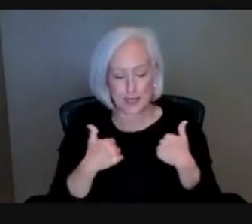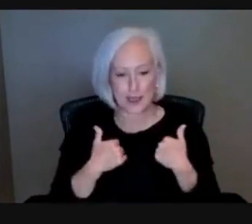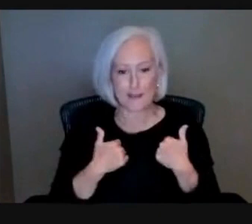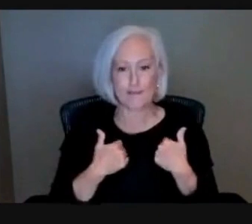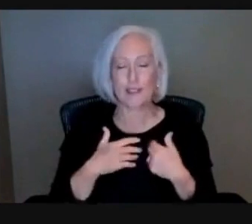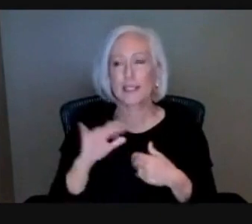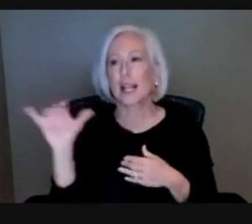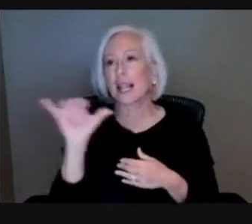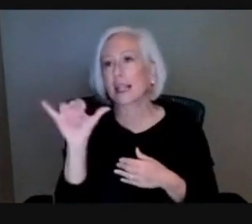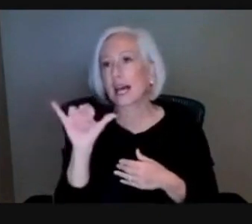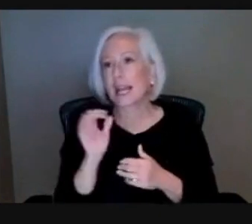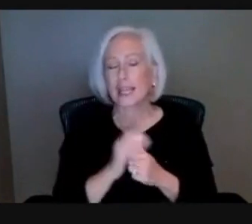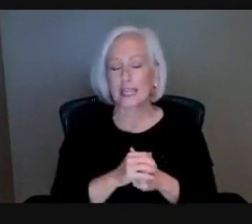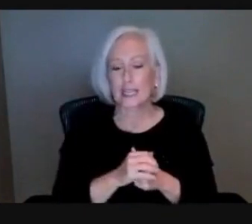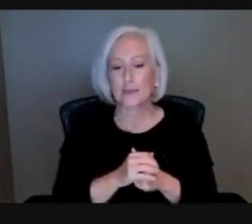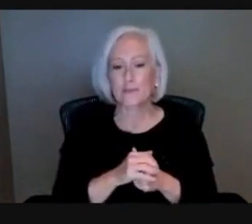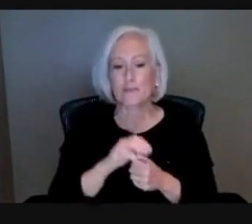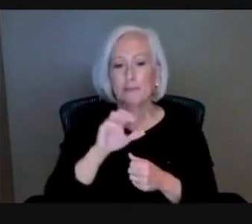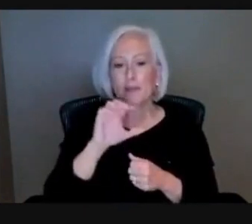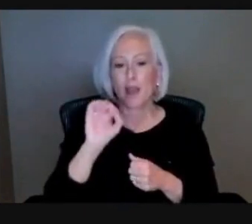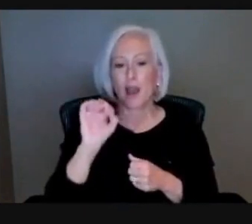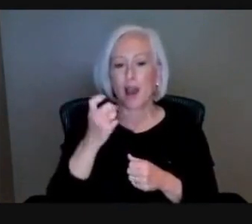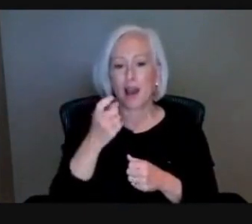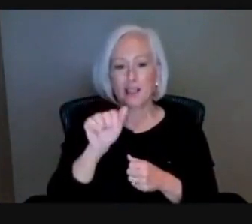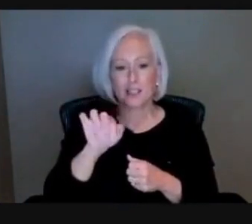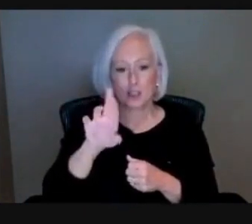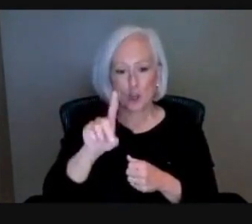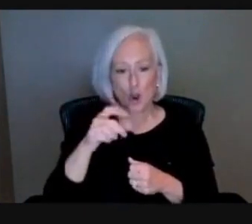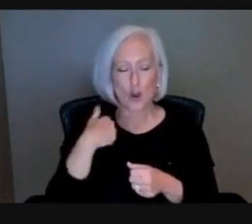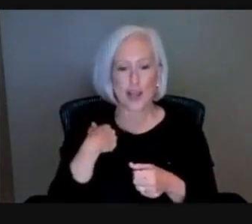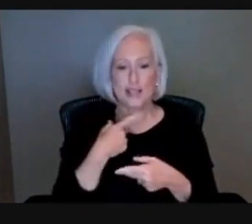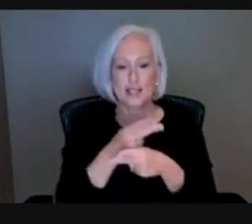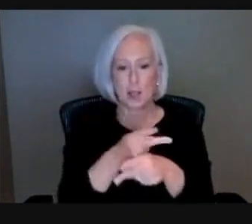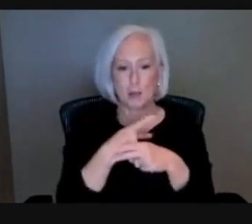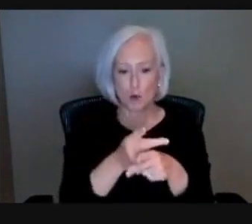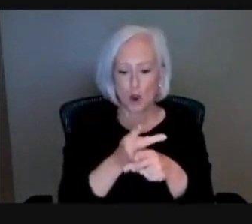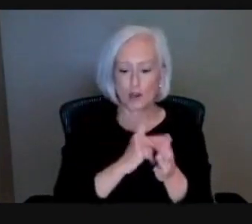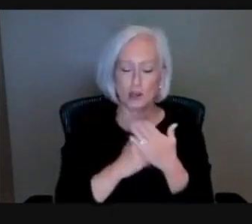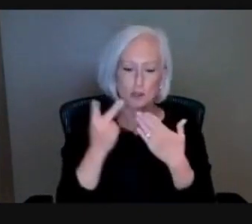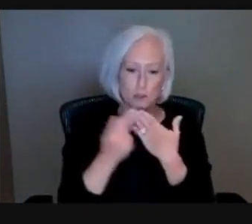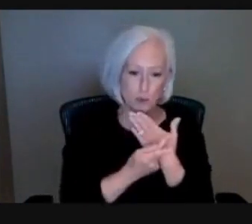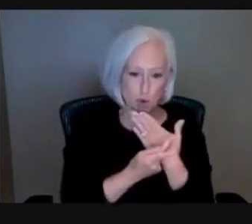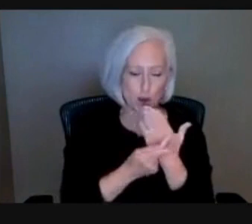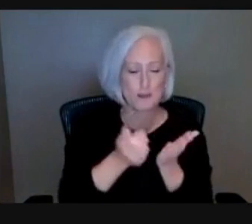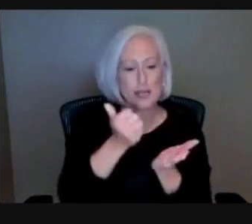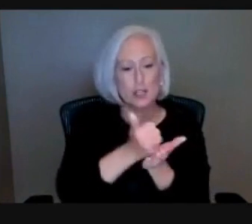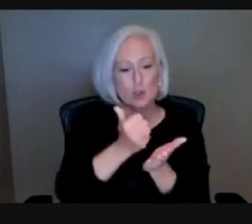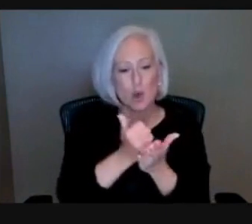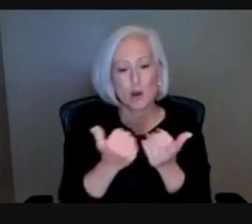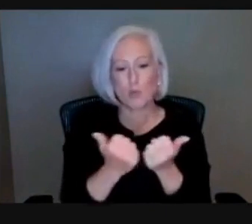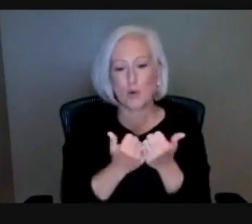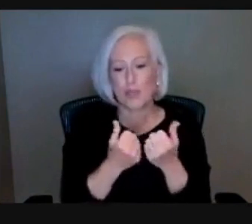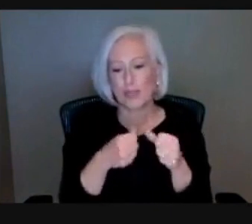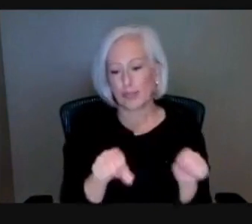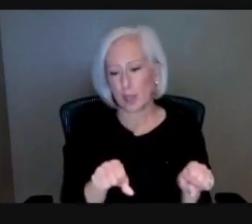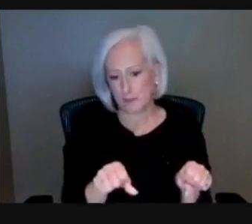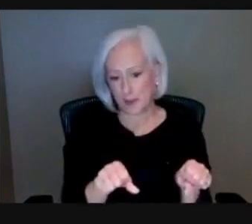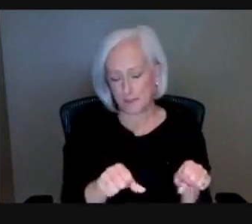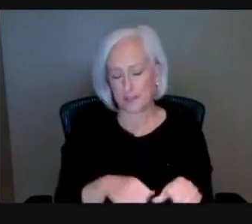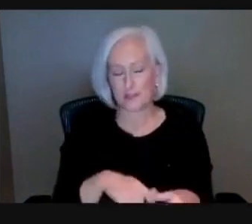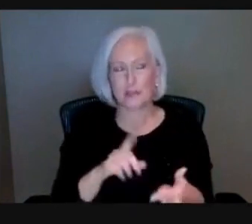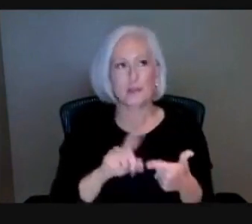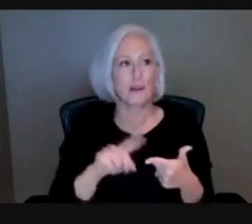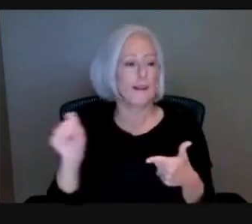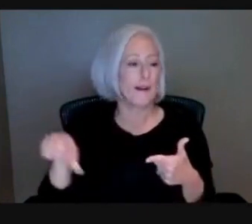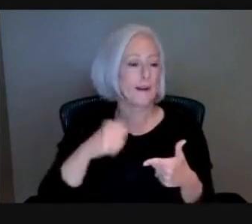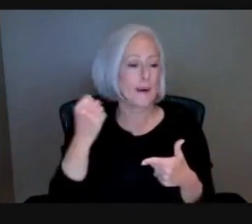be City of Oxnard has a product and a program that helps you with the down payment. There is another product out